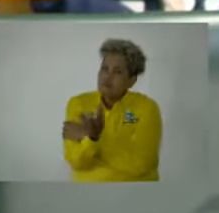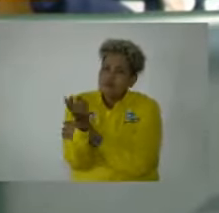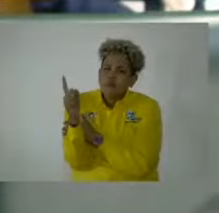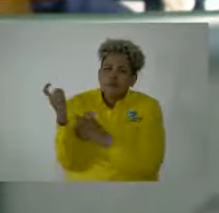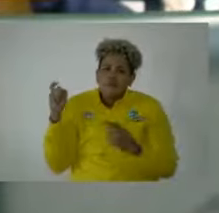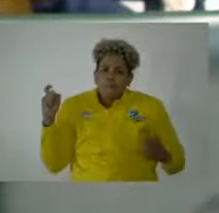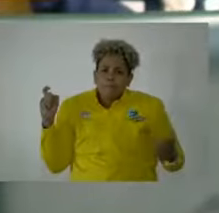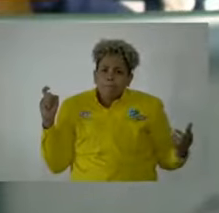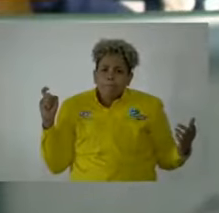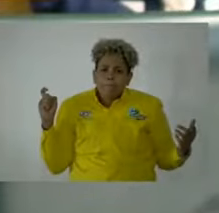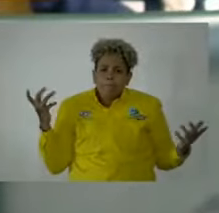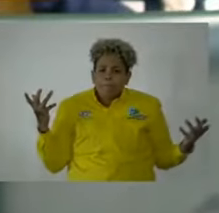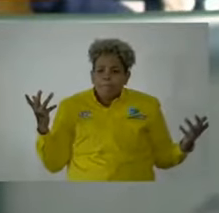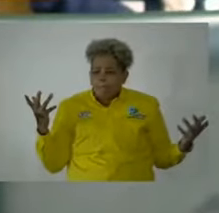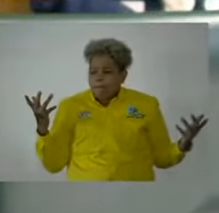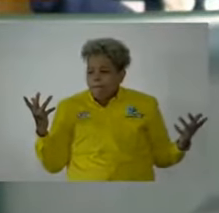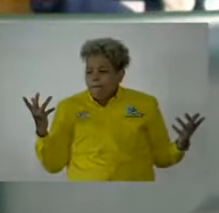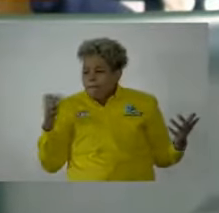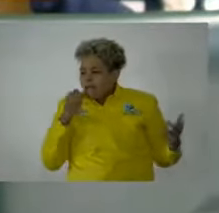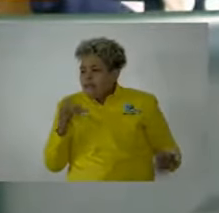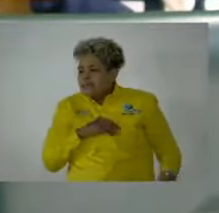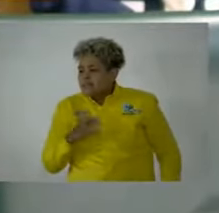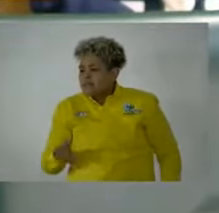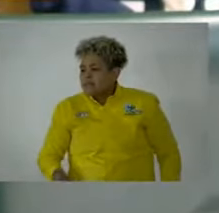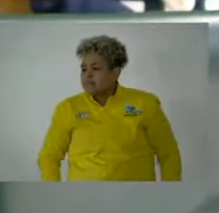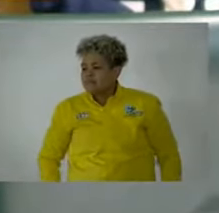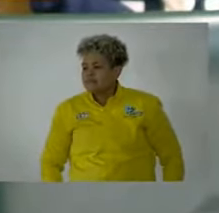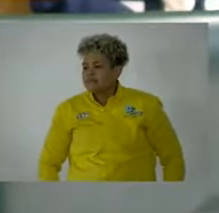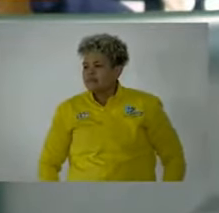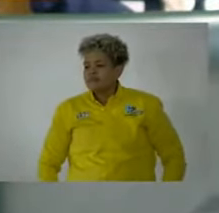tax breaks are to be financed.